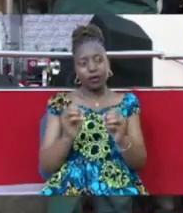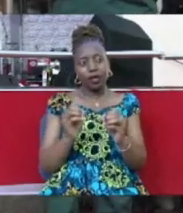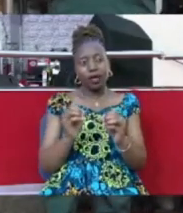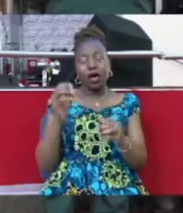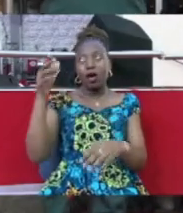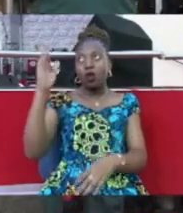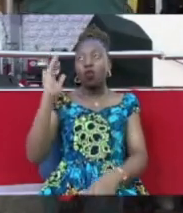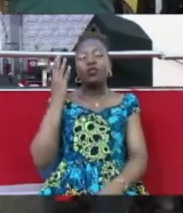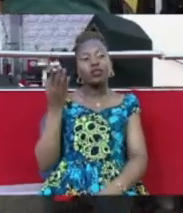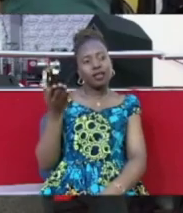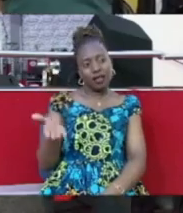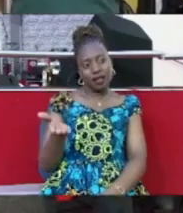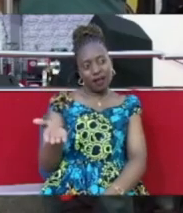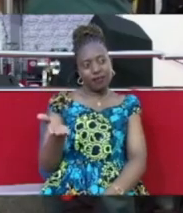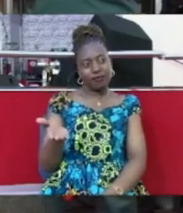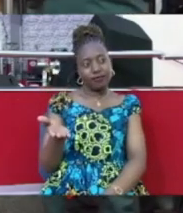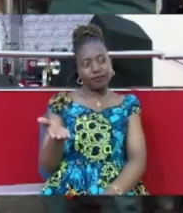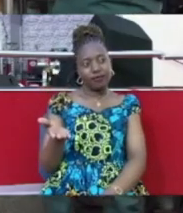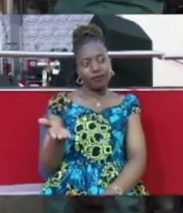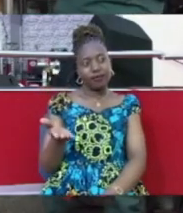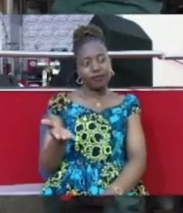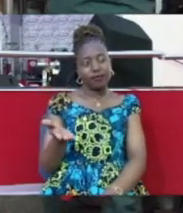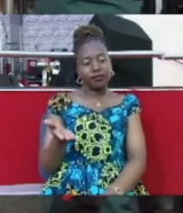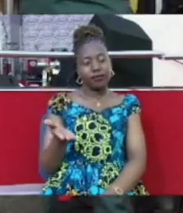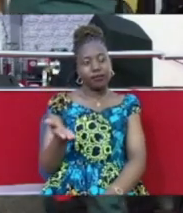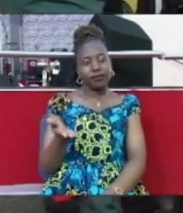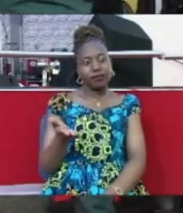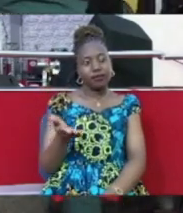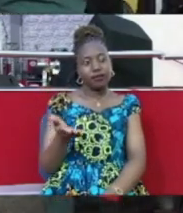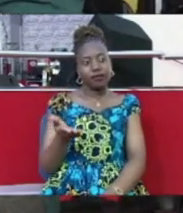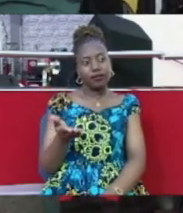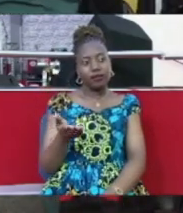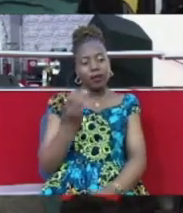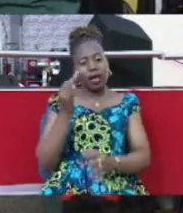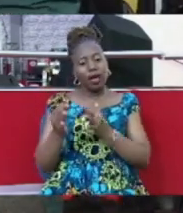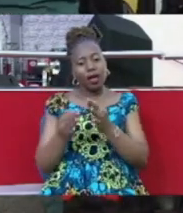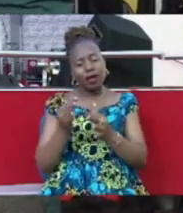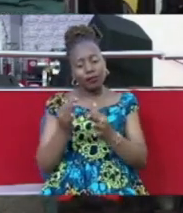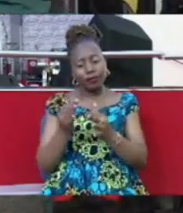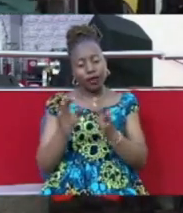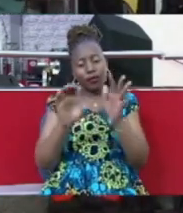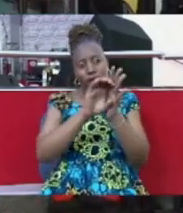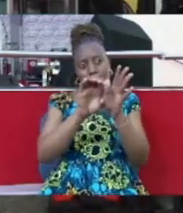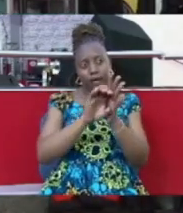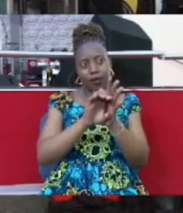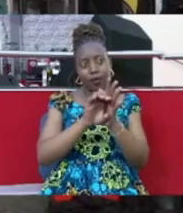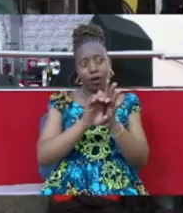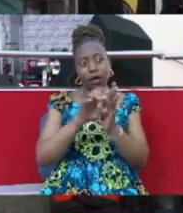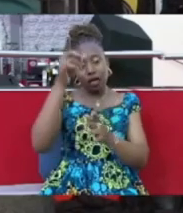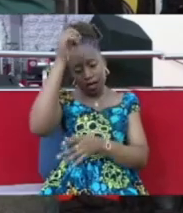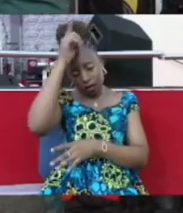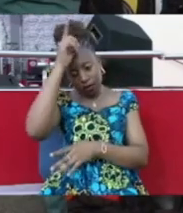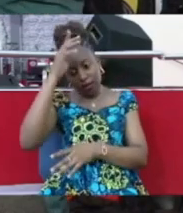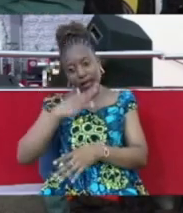can still move. Hata katika sehemu kama ile, uwepo wa Mungu utakuwa pale. If you get to where I come from, where we normally do the electric